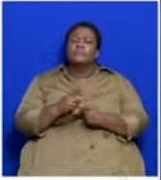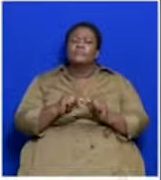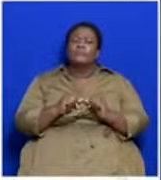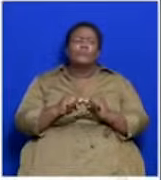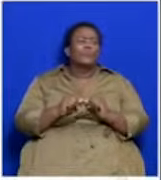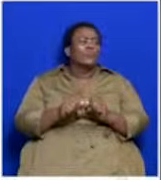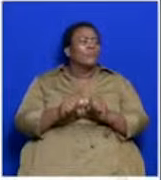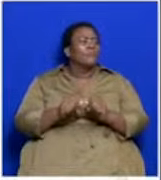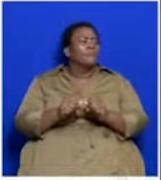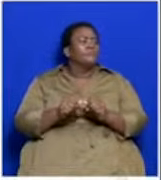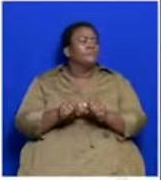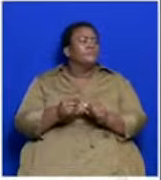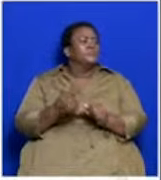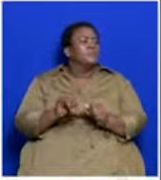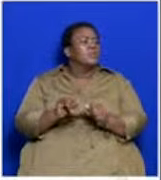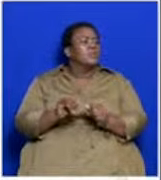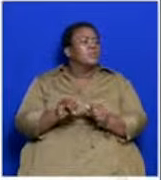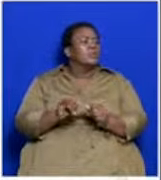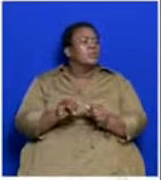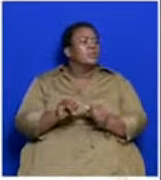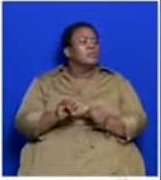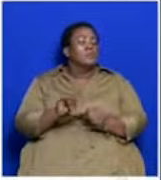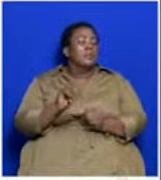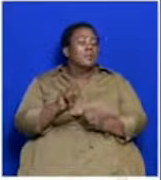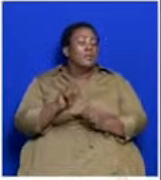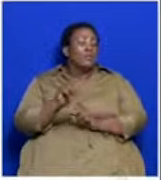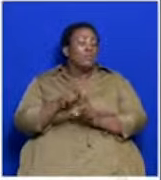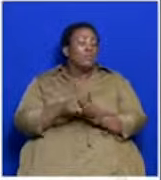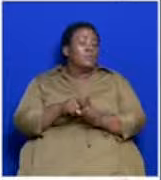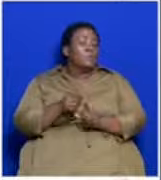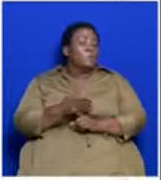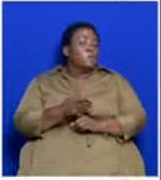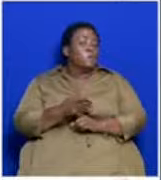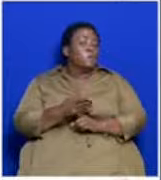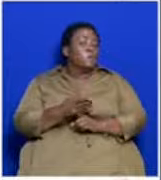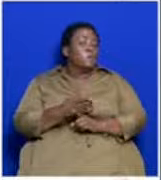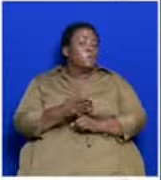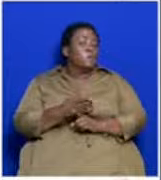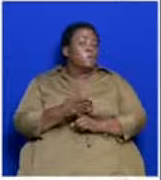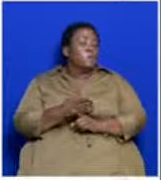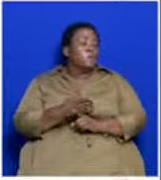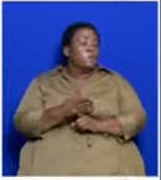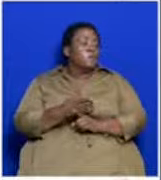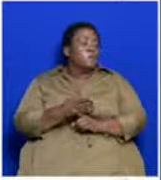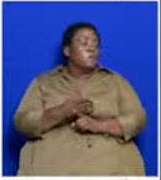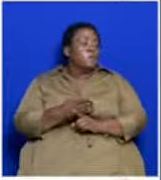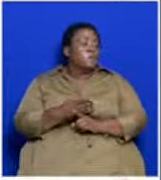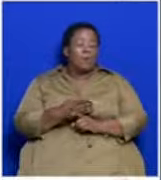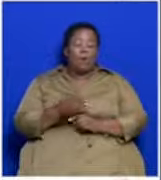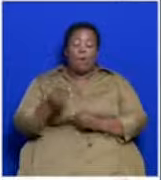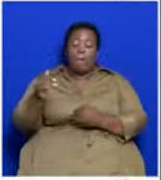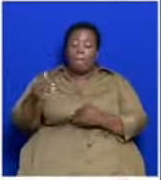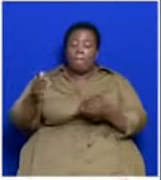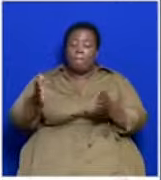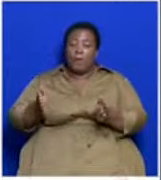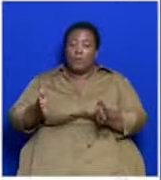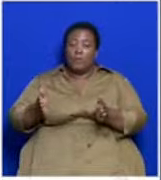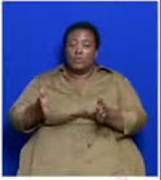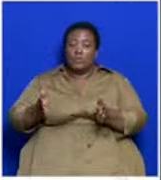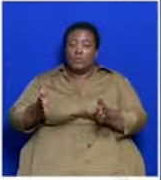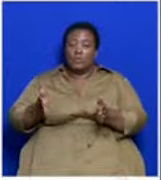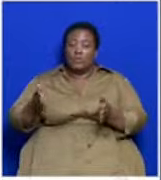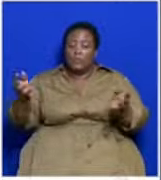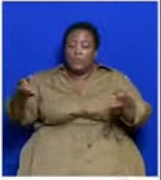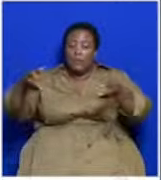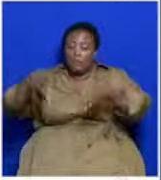There is somebody either placing into a box or taking out of a box something.